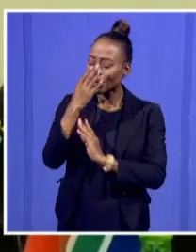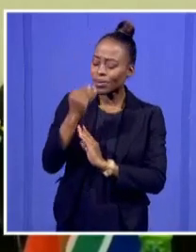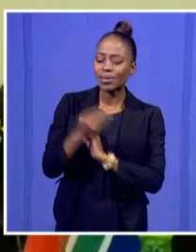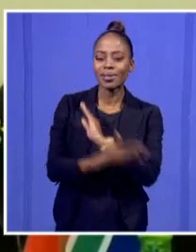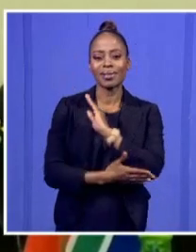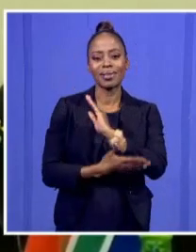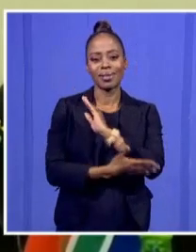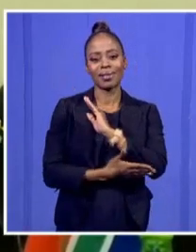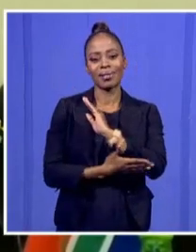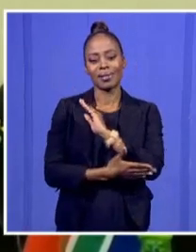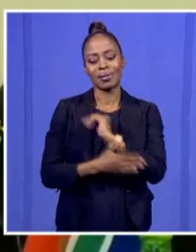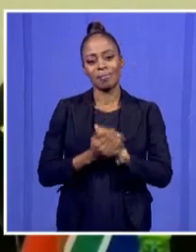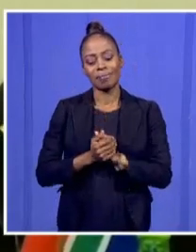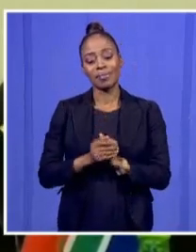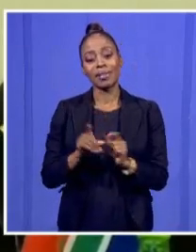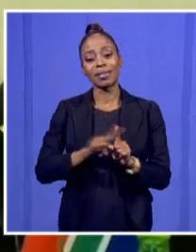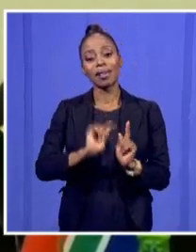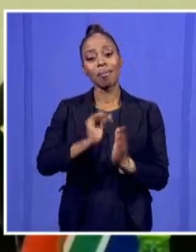and for helping